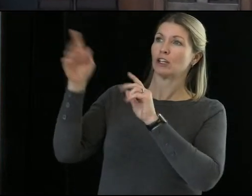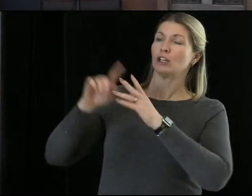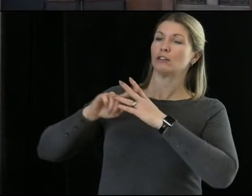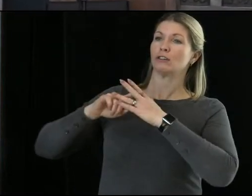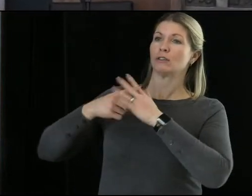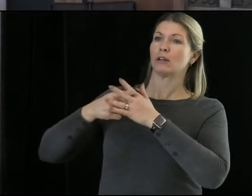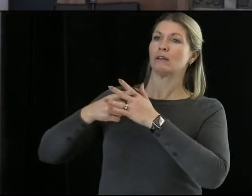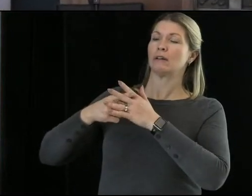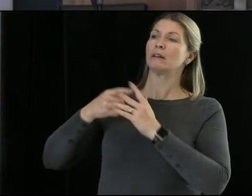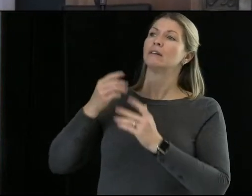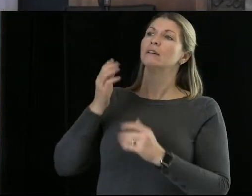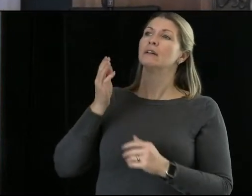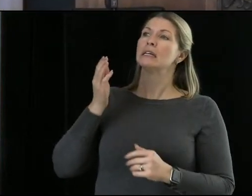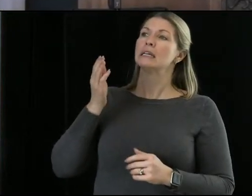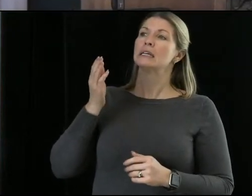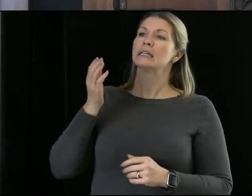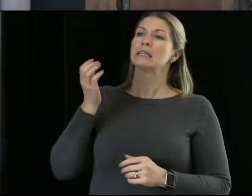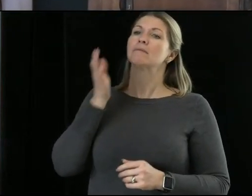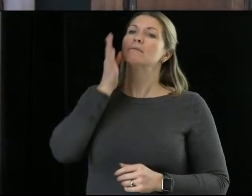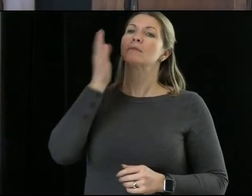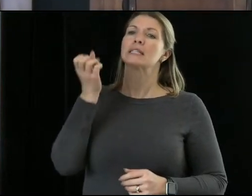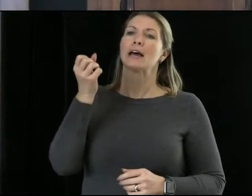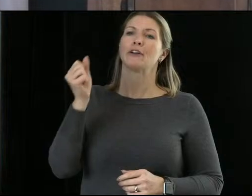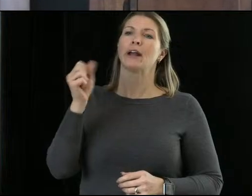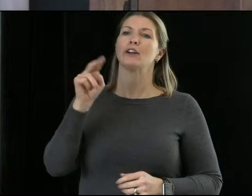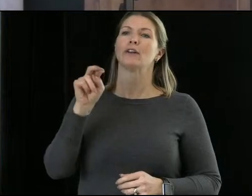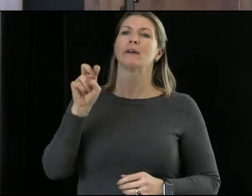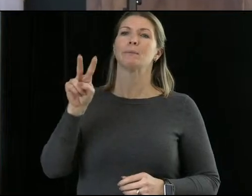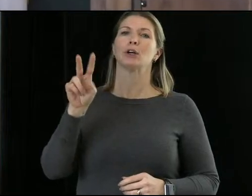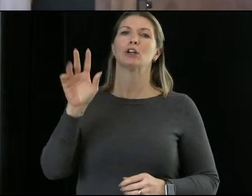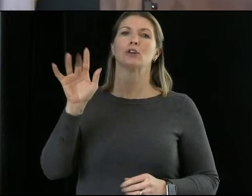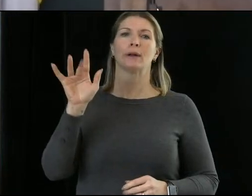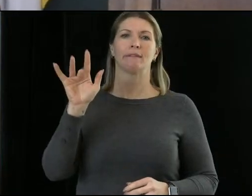on Saturday, November 25th,